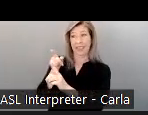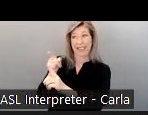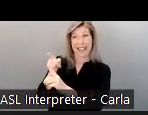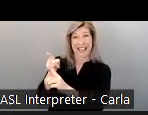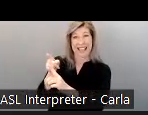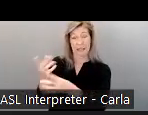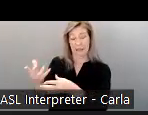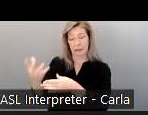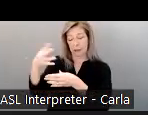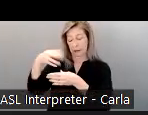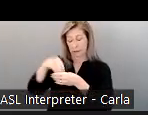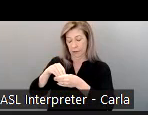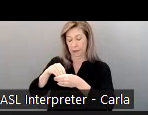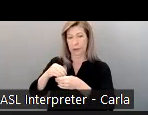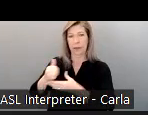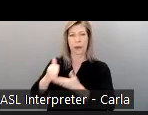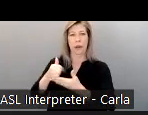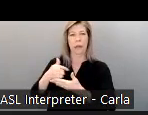settle into your system.